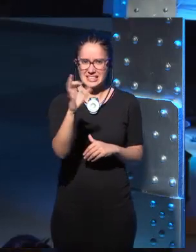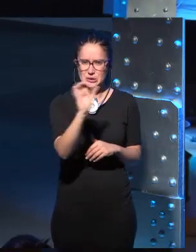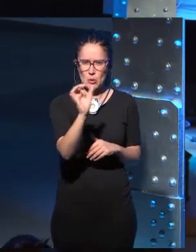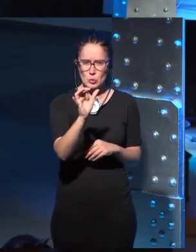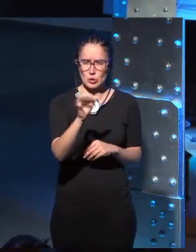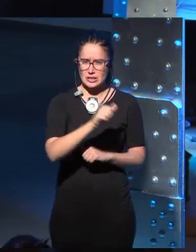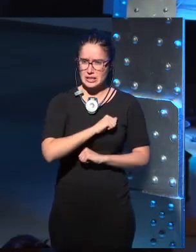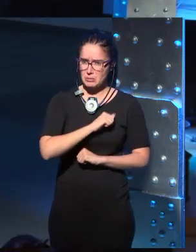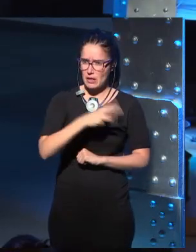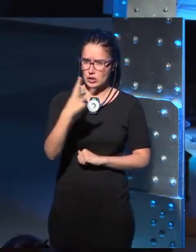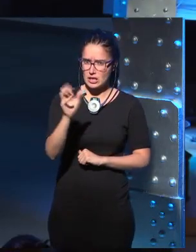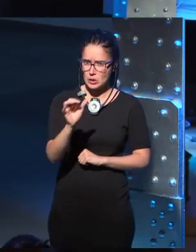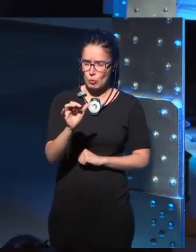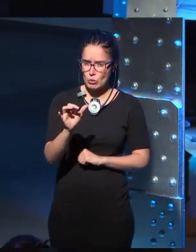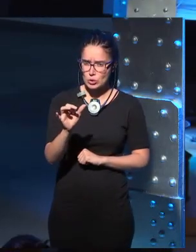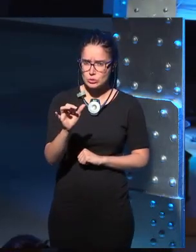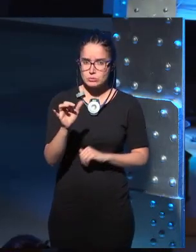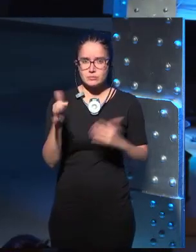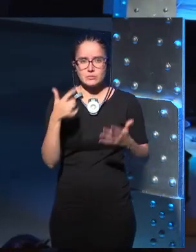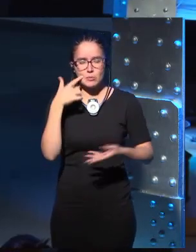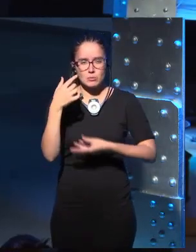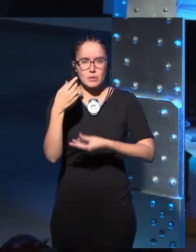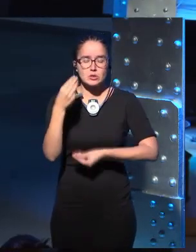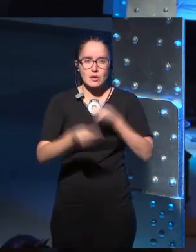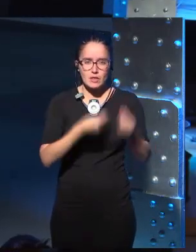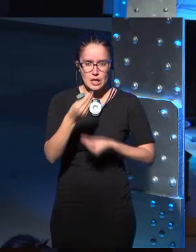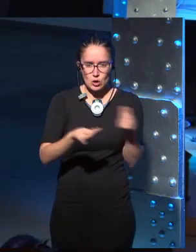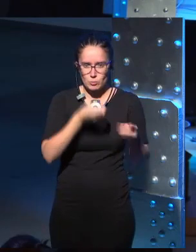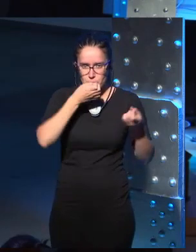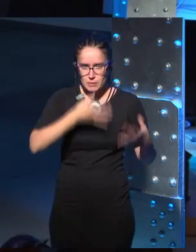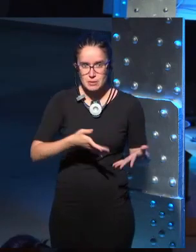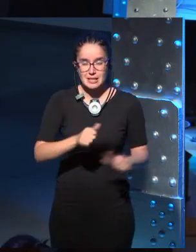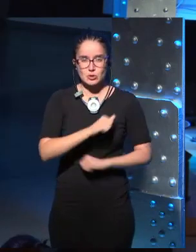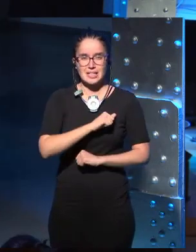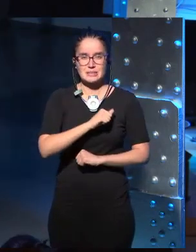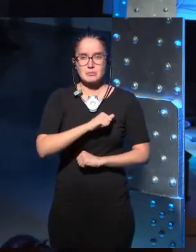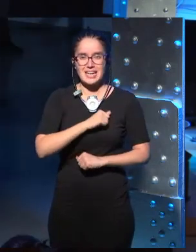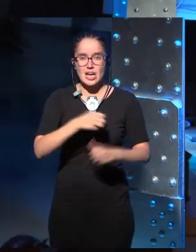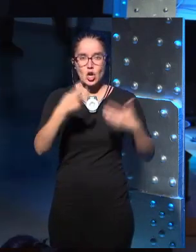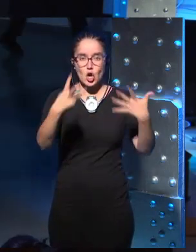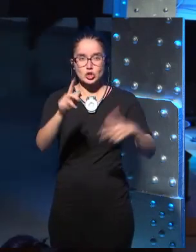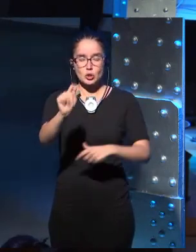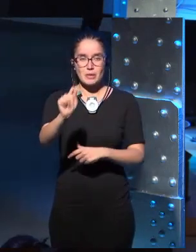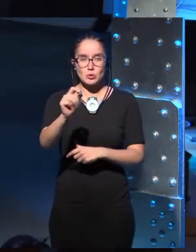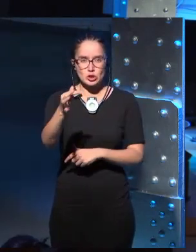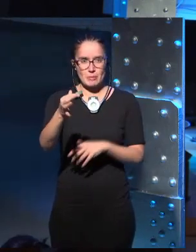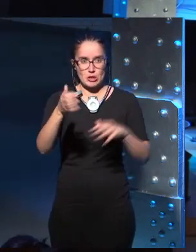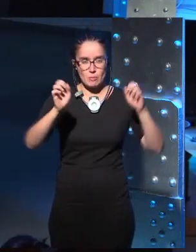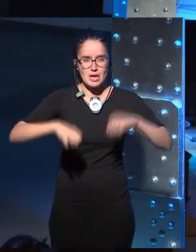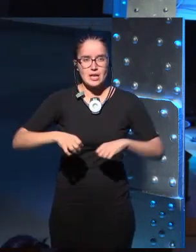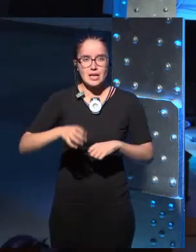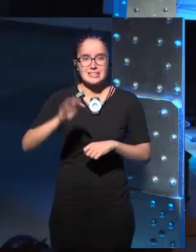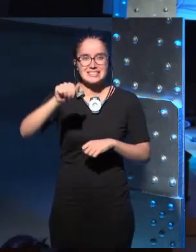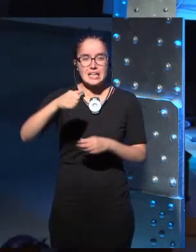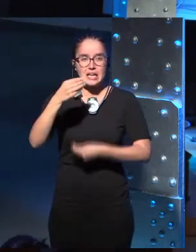waited? Yeah. Let's do the real thing. Okay, we'll have to wait 8.5 minutes. Okay? Tanya, is it hot on the